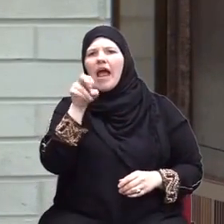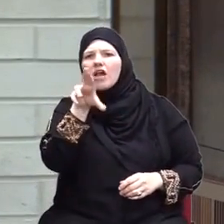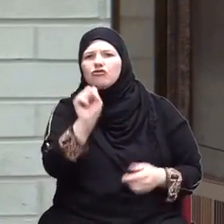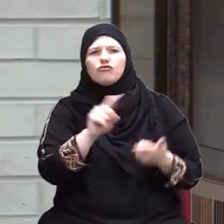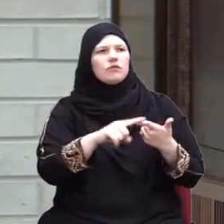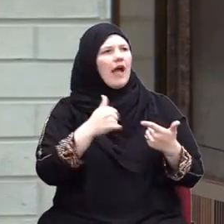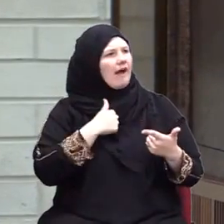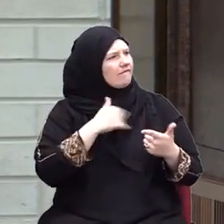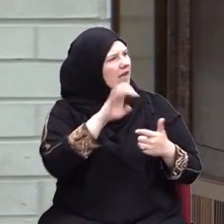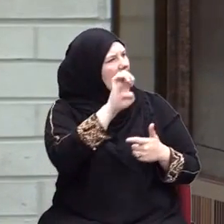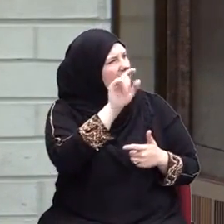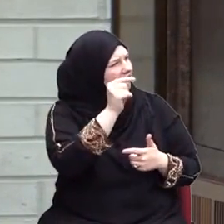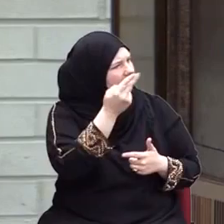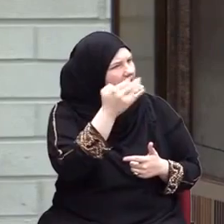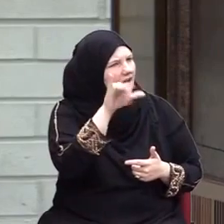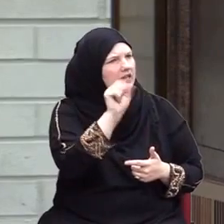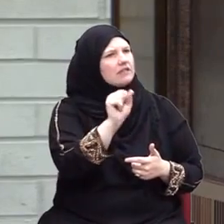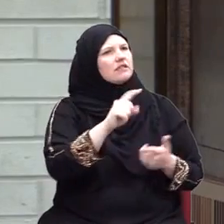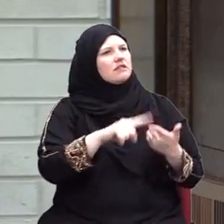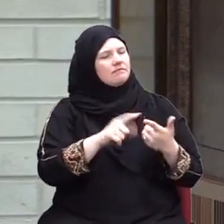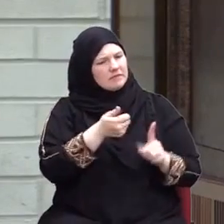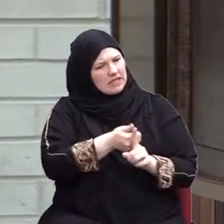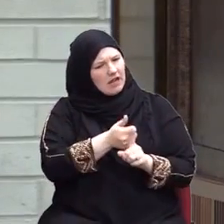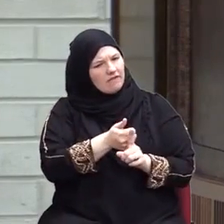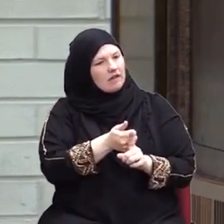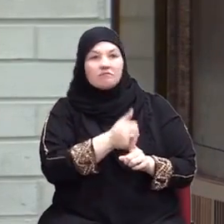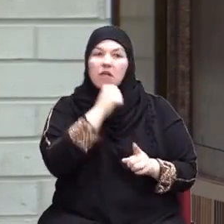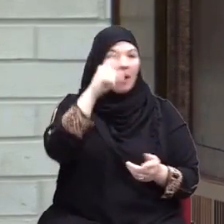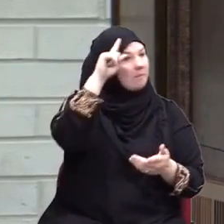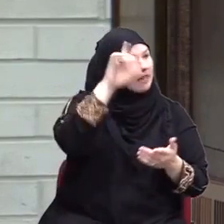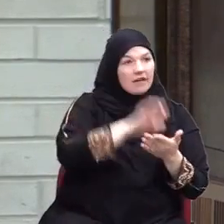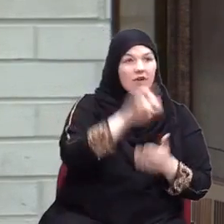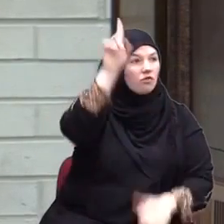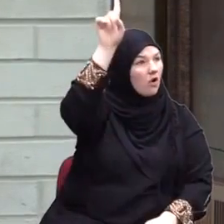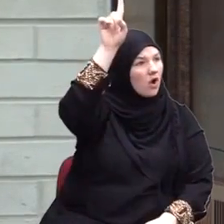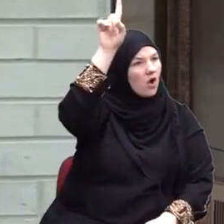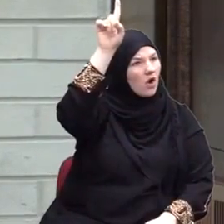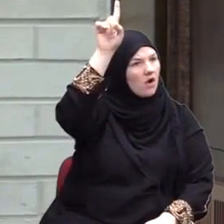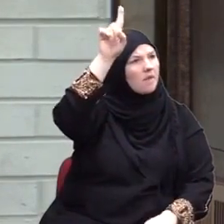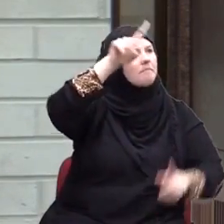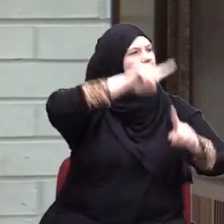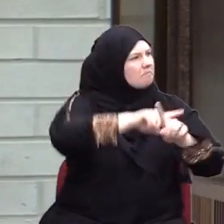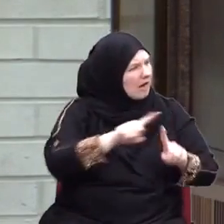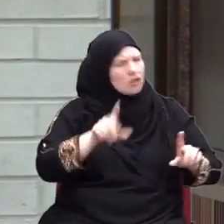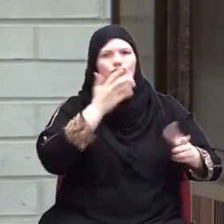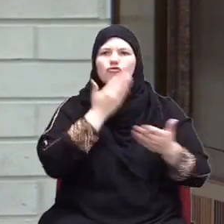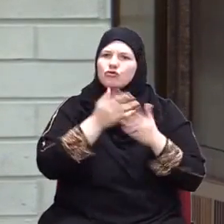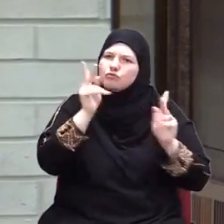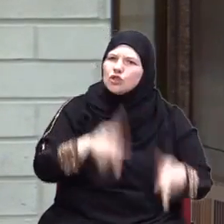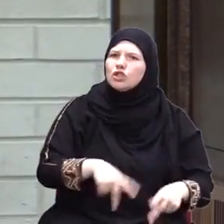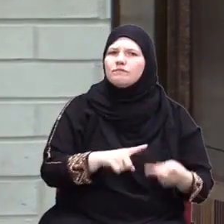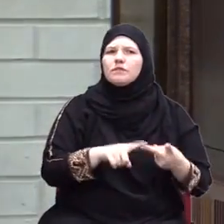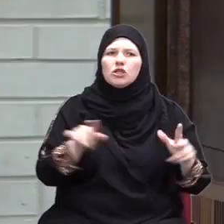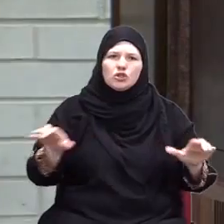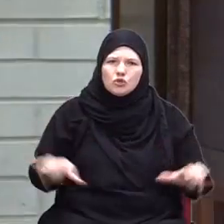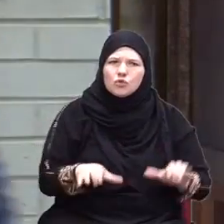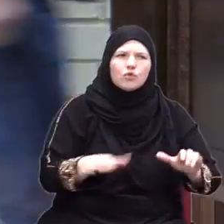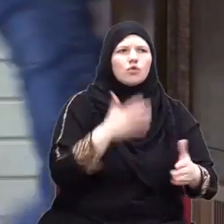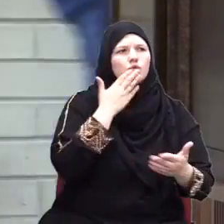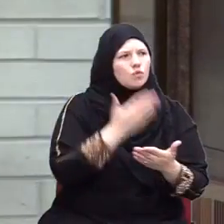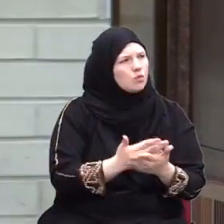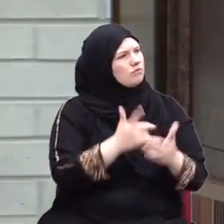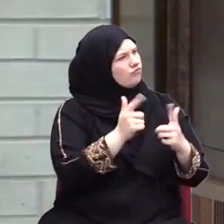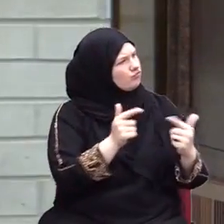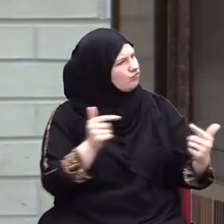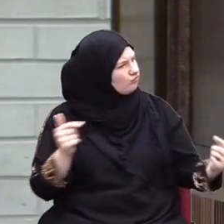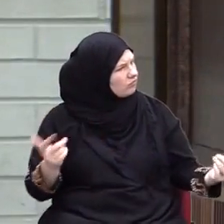ethics, he has values that are not inconsistent with Islam, right? And you could find a Muslim